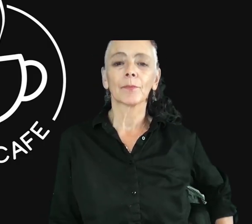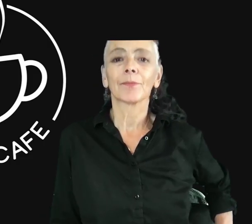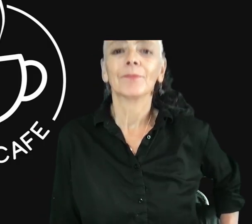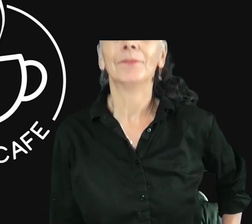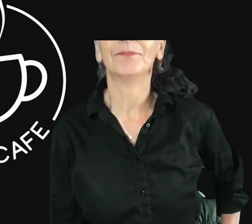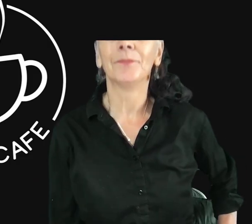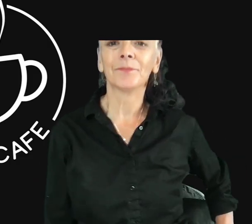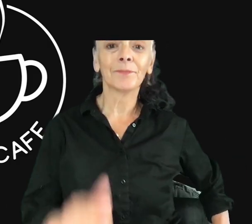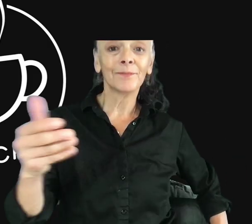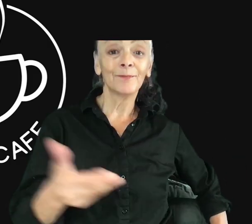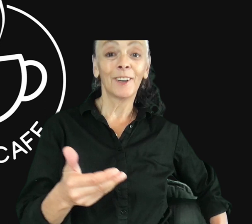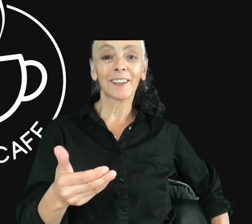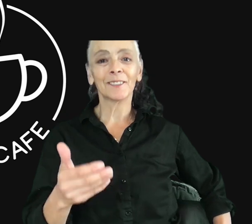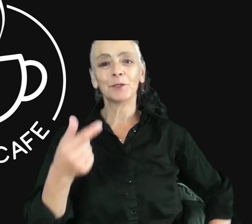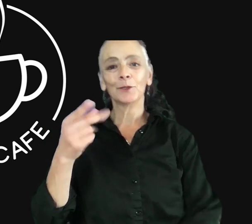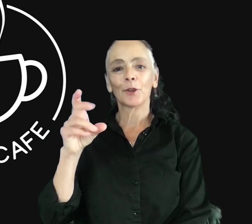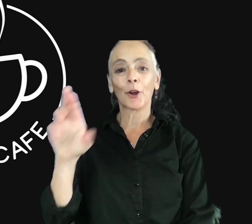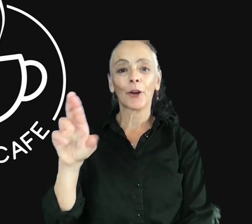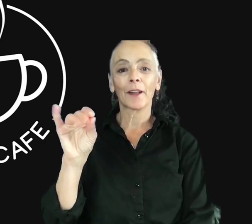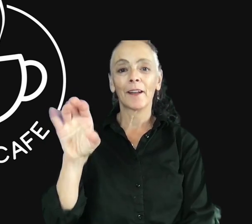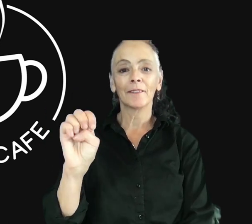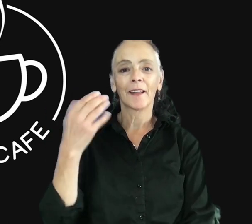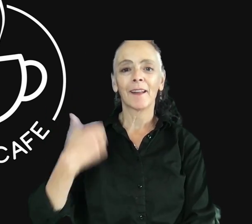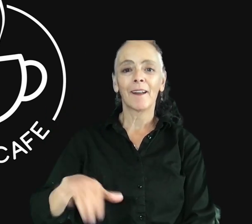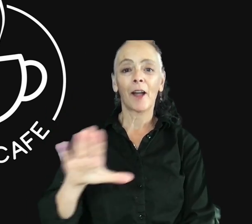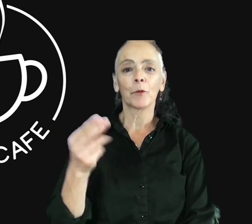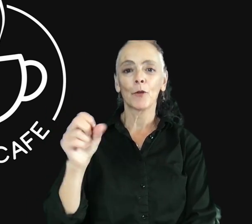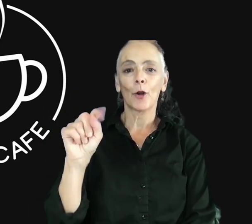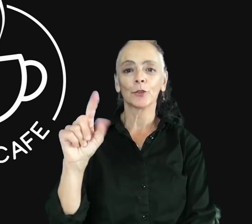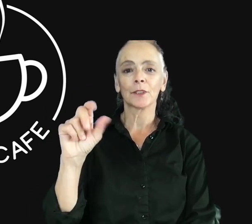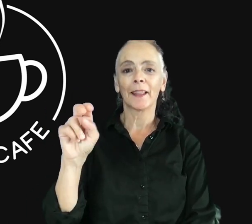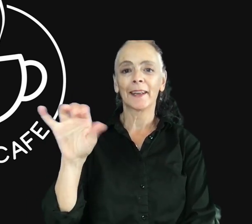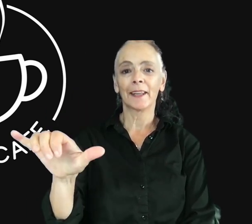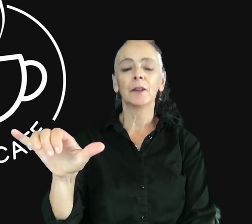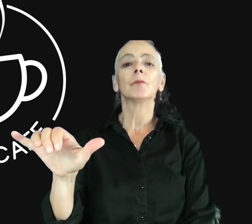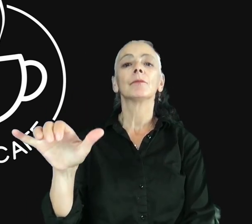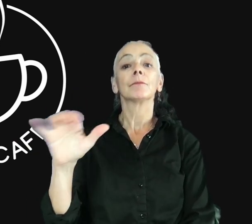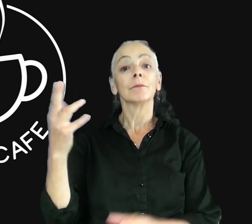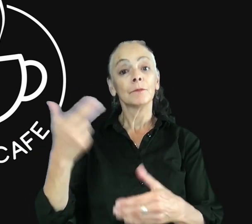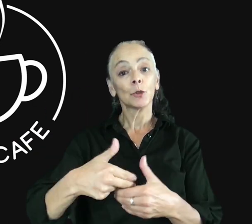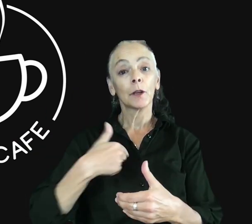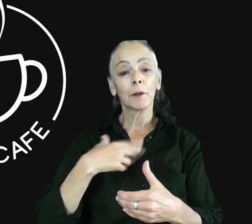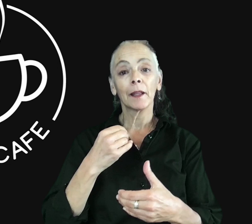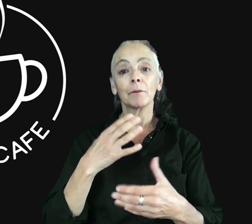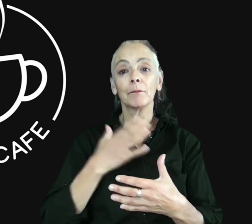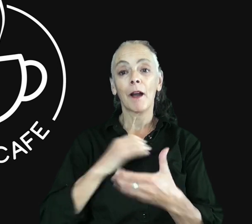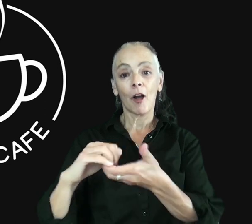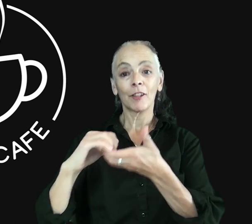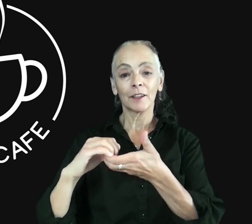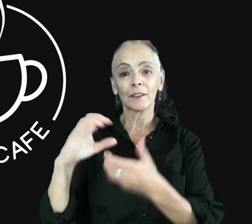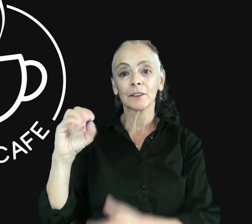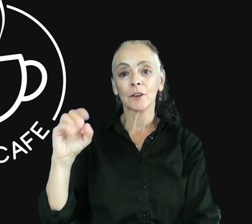welcome to another episode of gercafe i'm your host lainey join me and my colleagues ali and seb as we discuss varying